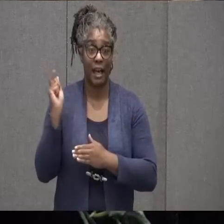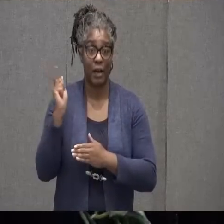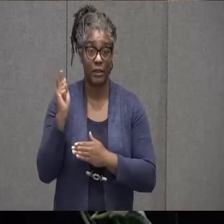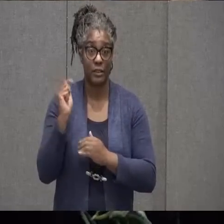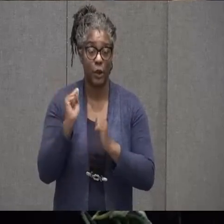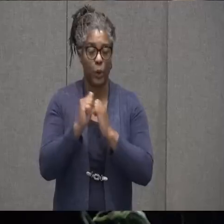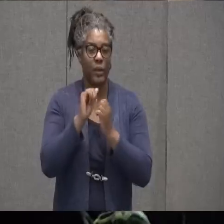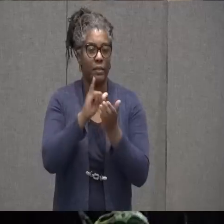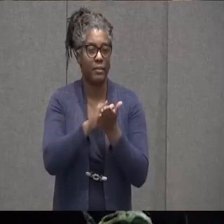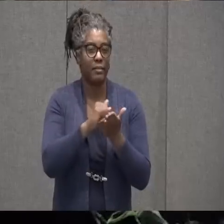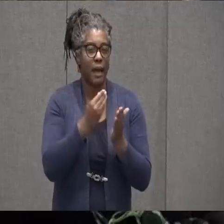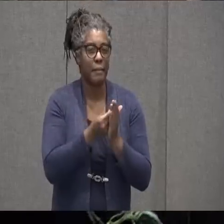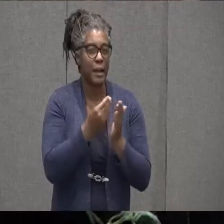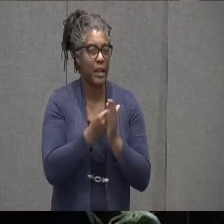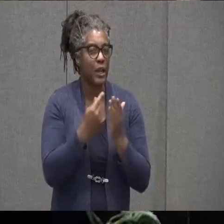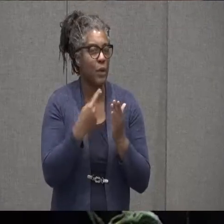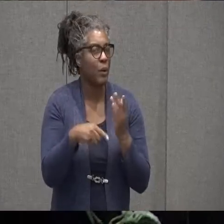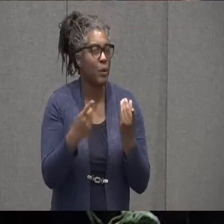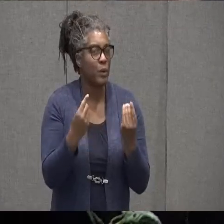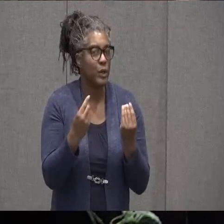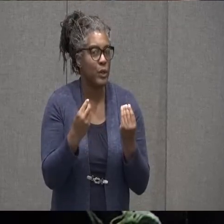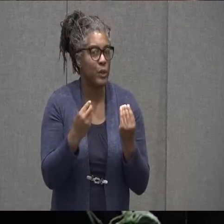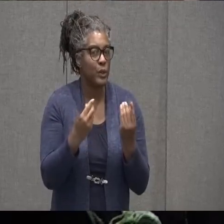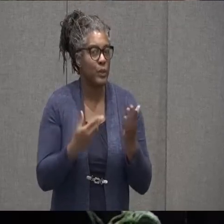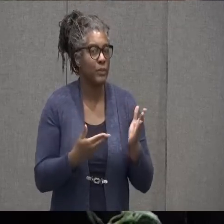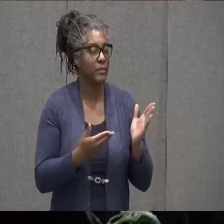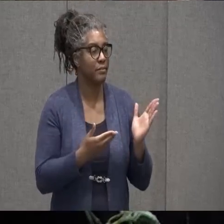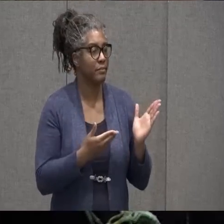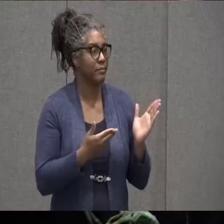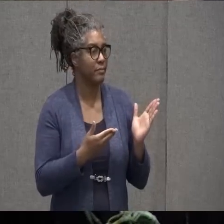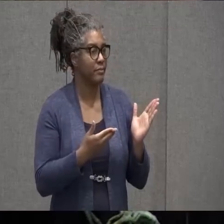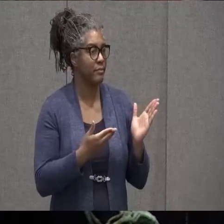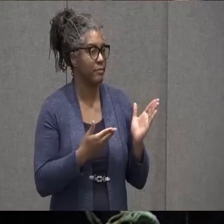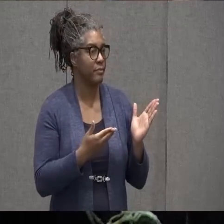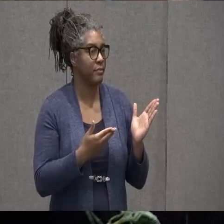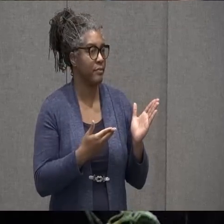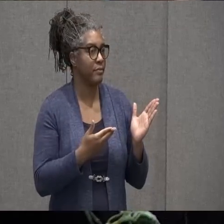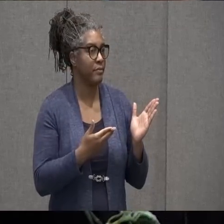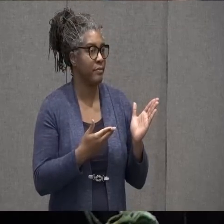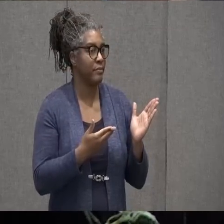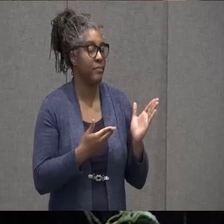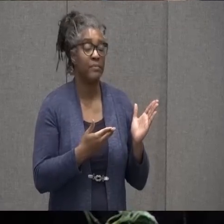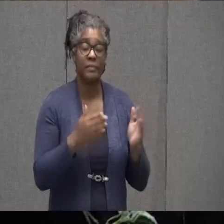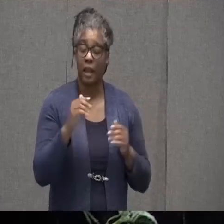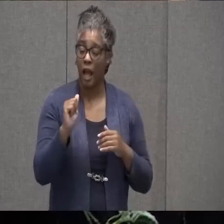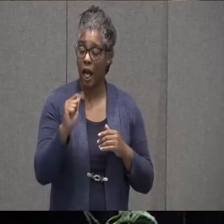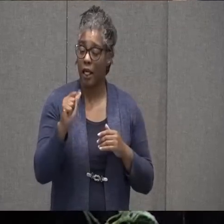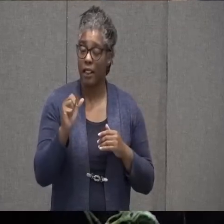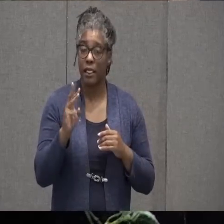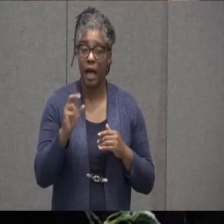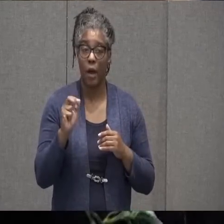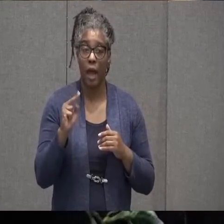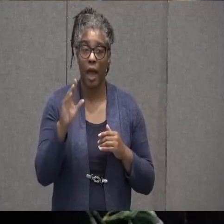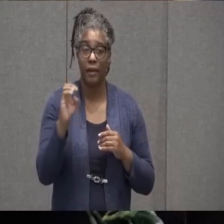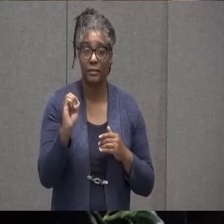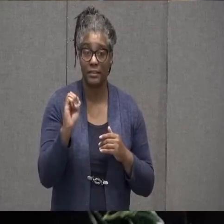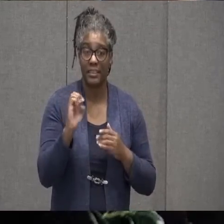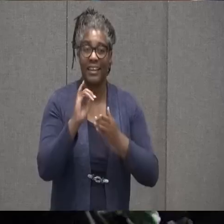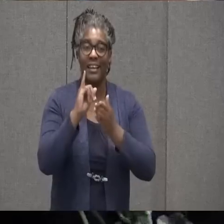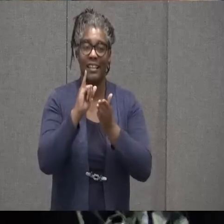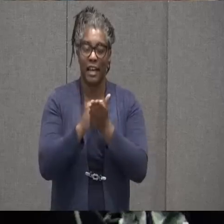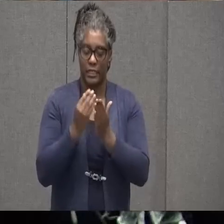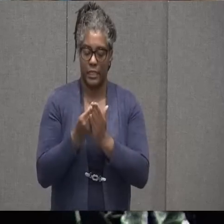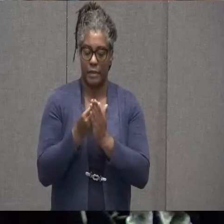do? It says right here, an allowance is money that adults in some families regularly give to